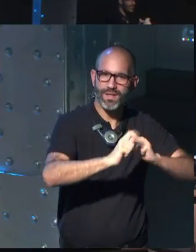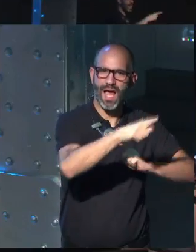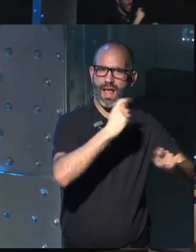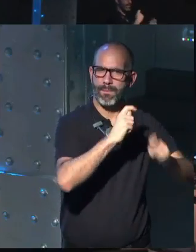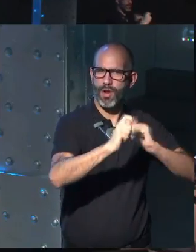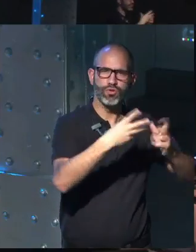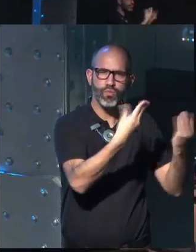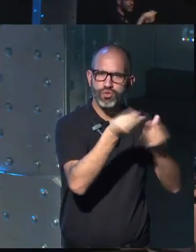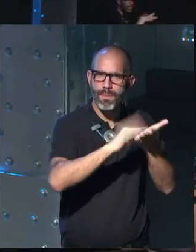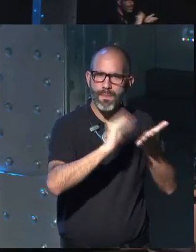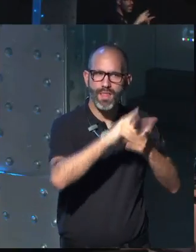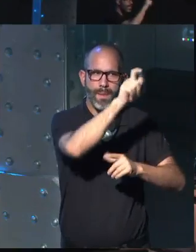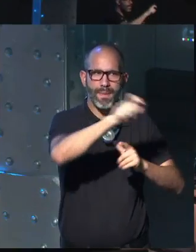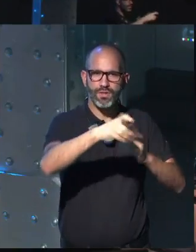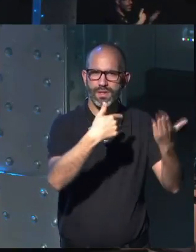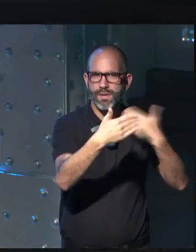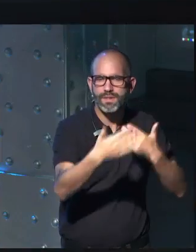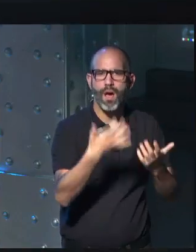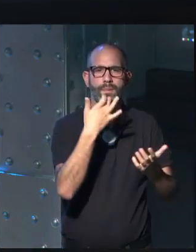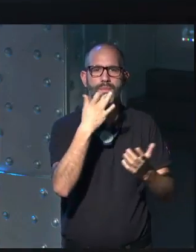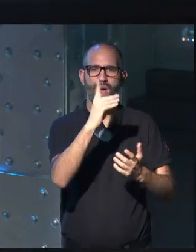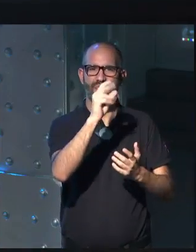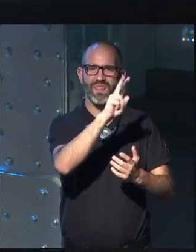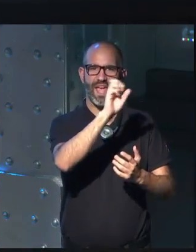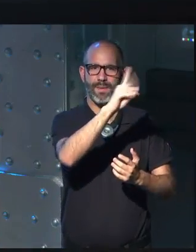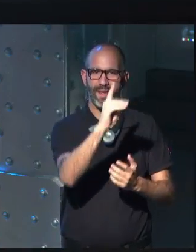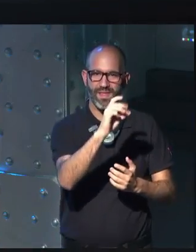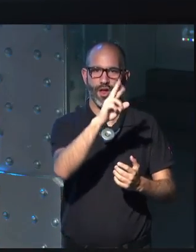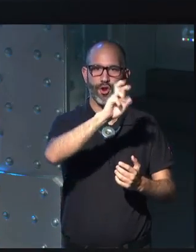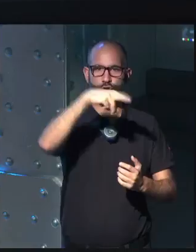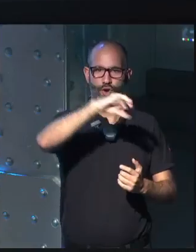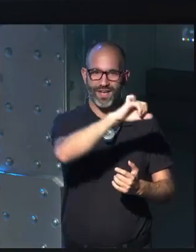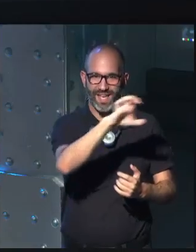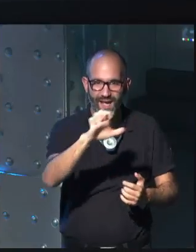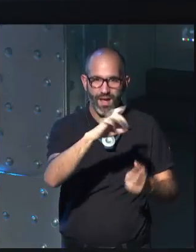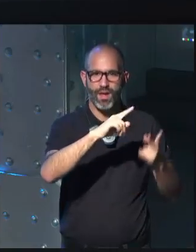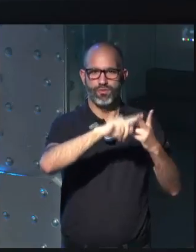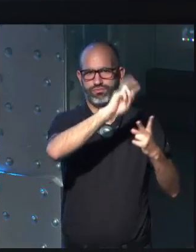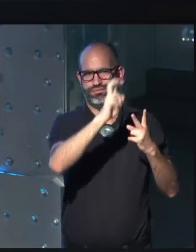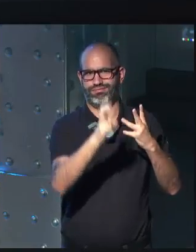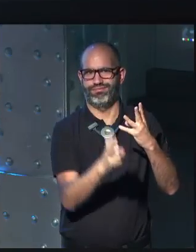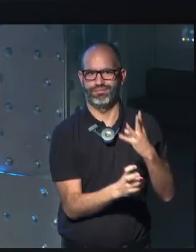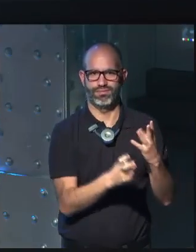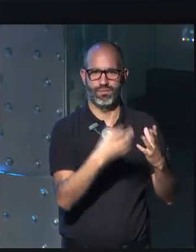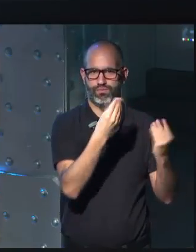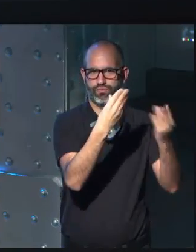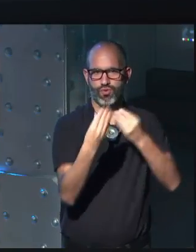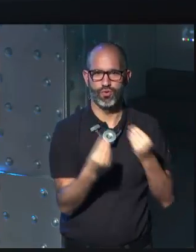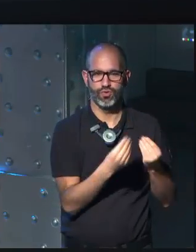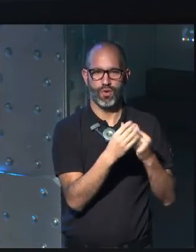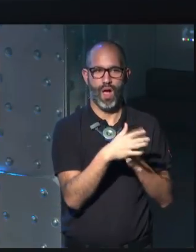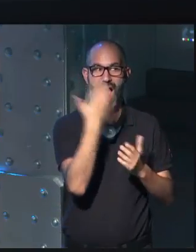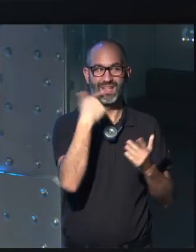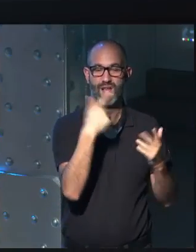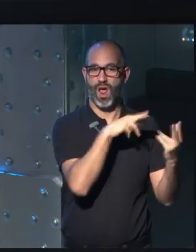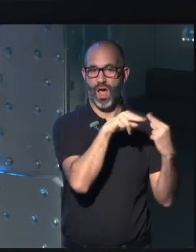or has been at least, and interviewed a lot of people. We talk about David Wren and Talking Heads. These are just the first few minutes in a